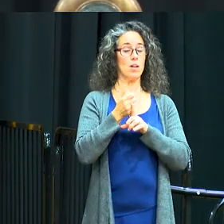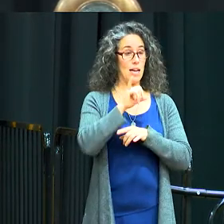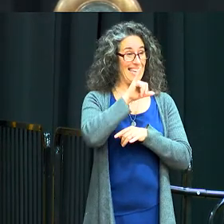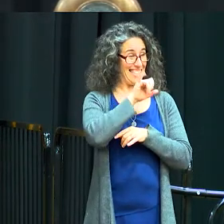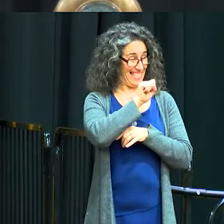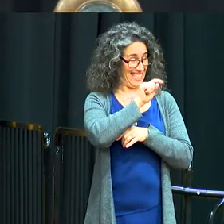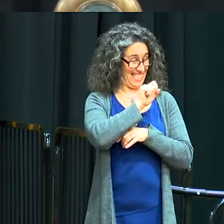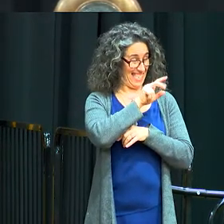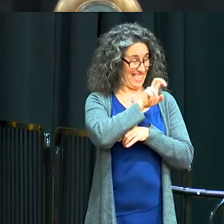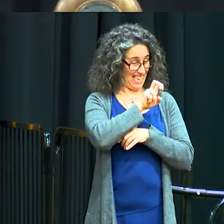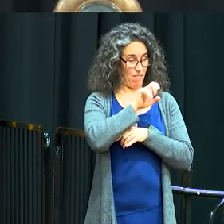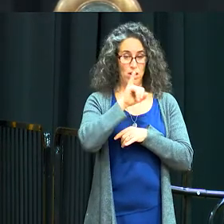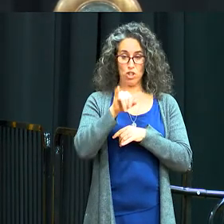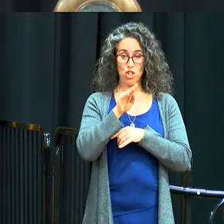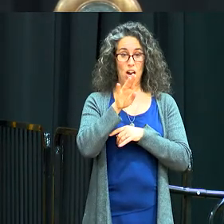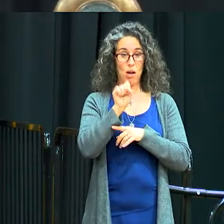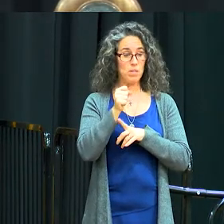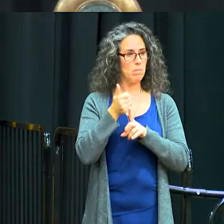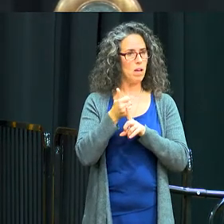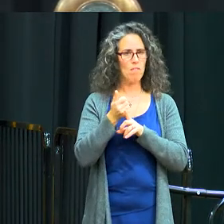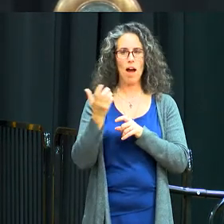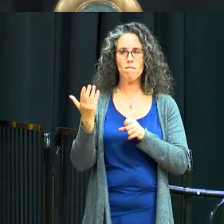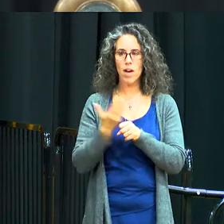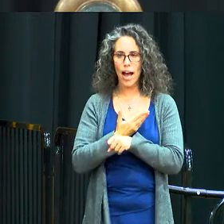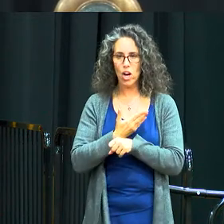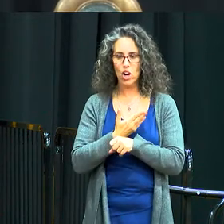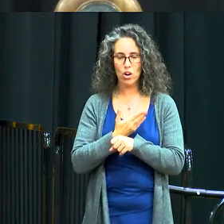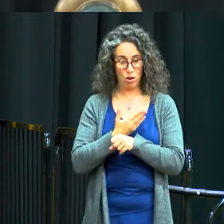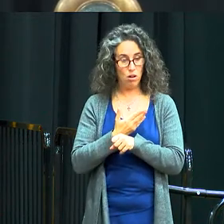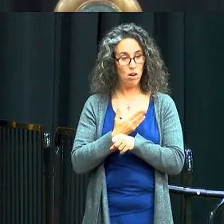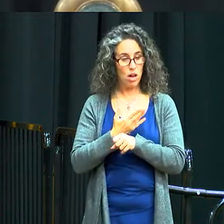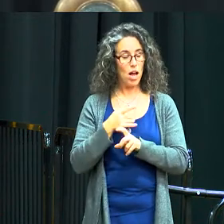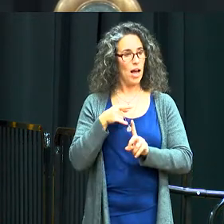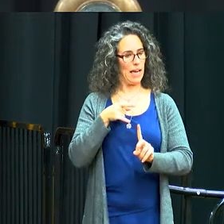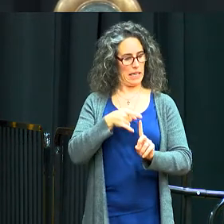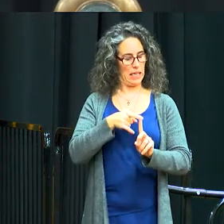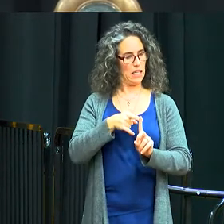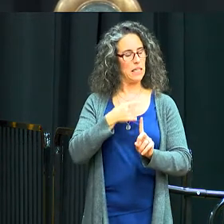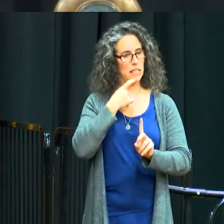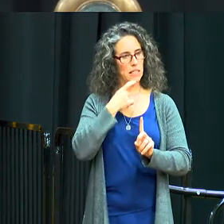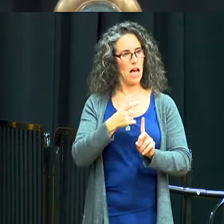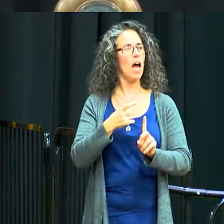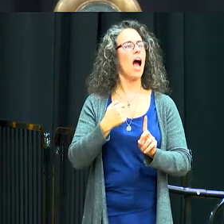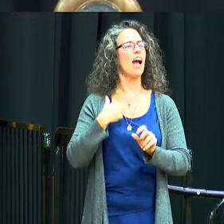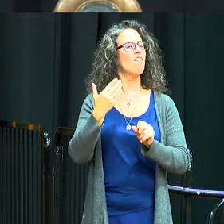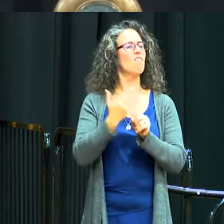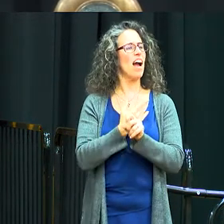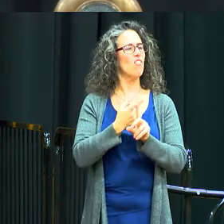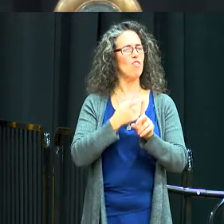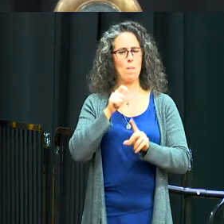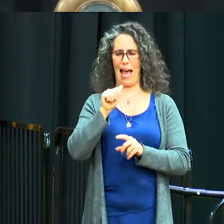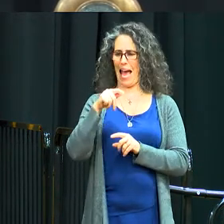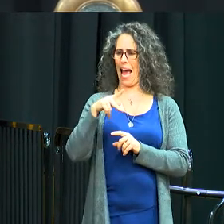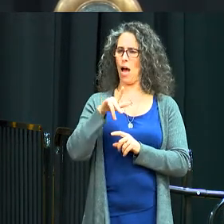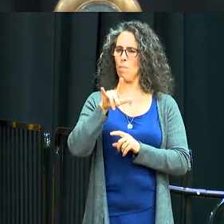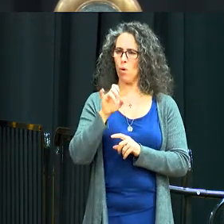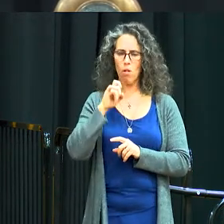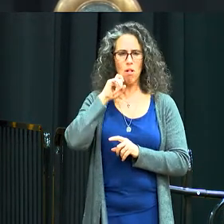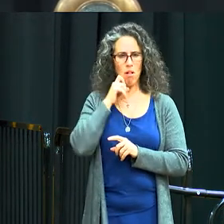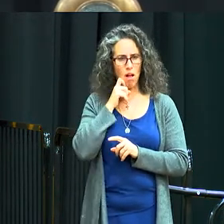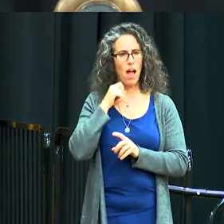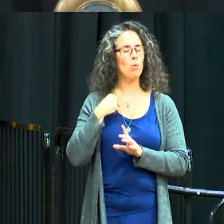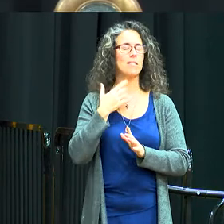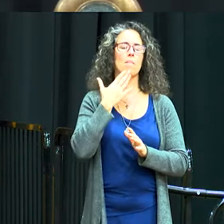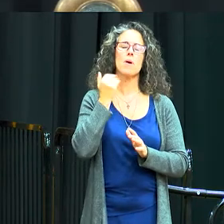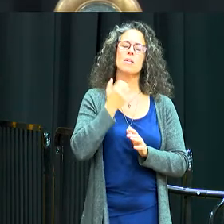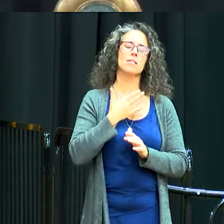company he founded and said, I didn't see it then, but it turned out that getting fired from Apple was the best thing that could have ever happened to me. We